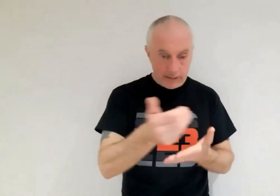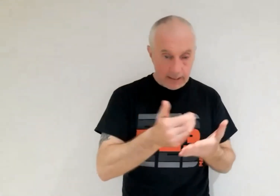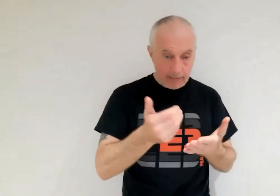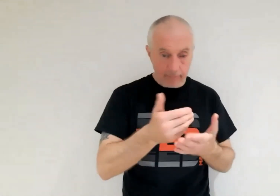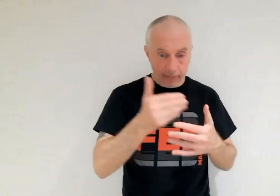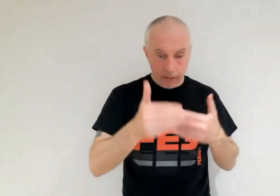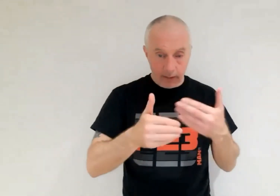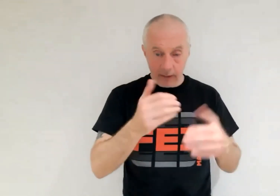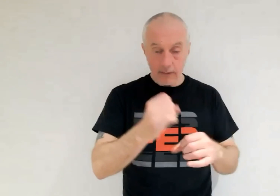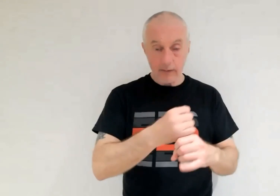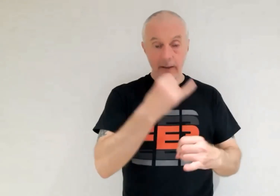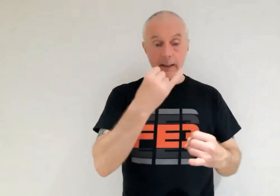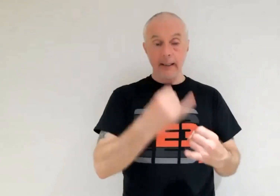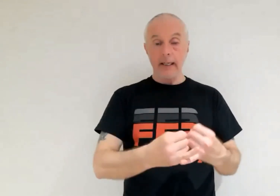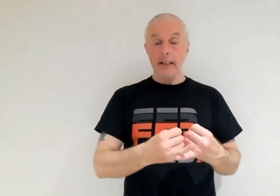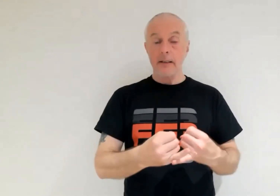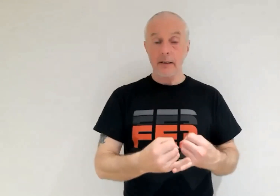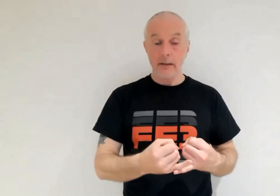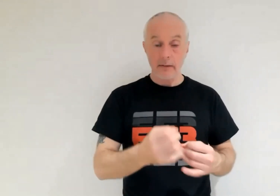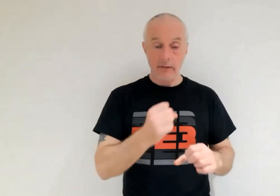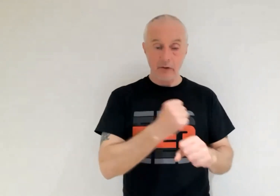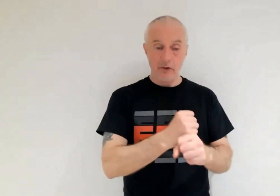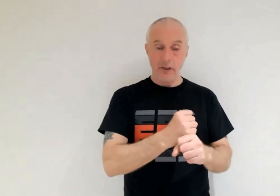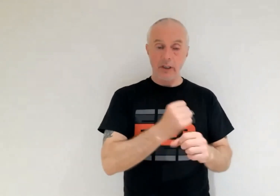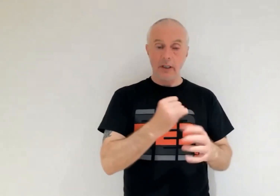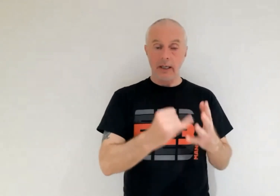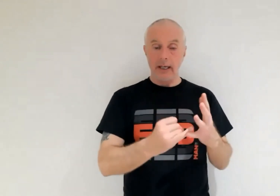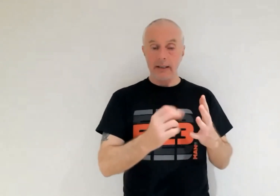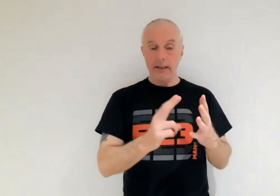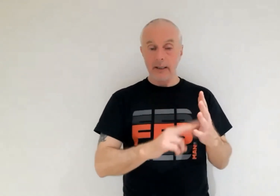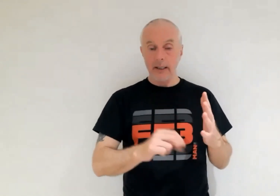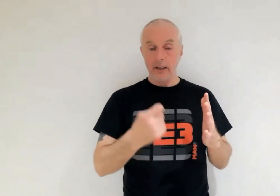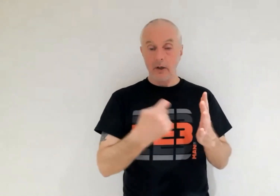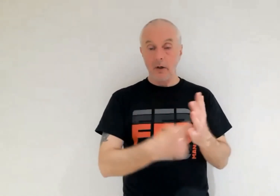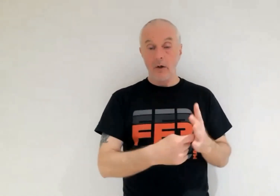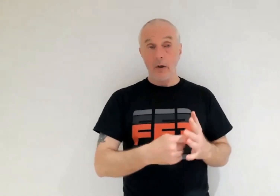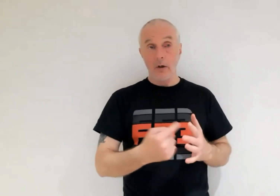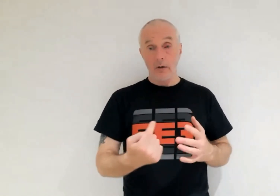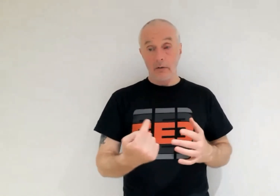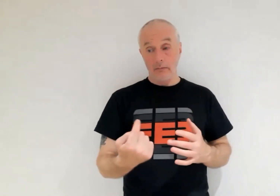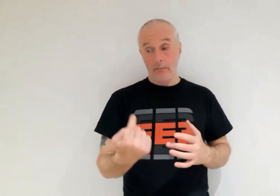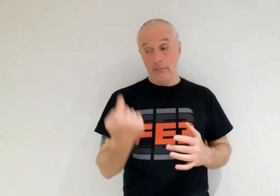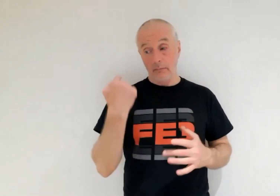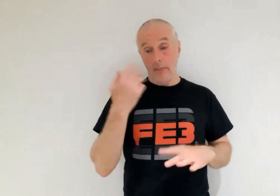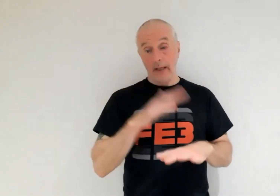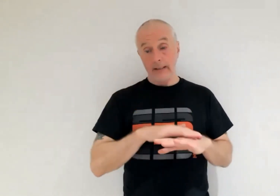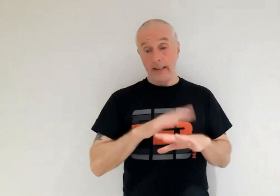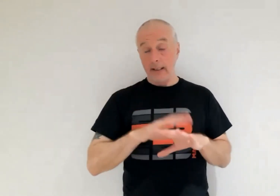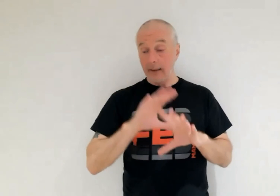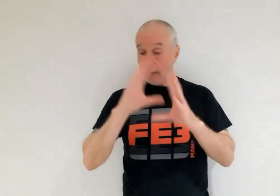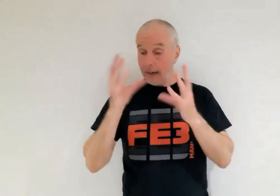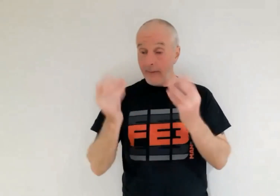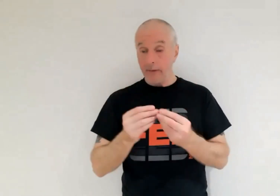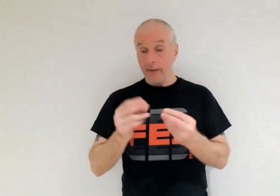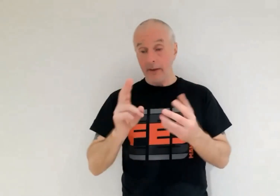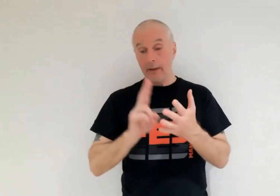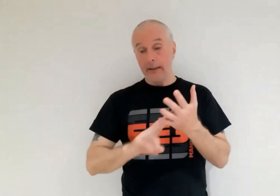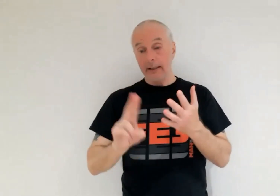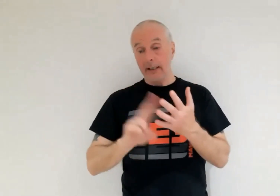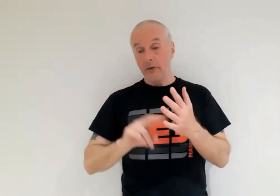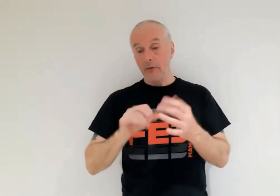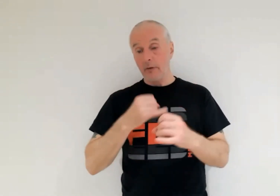was born GSMR. At that point, our entire gas supply was natural gas from the North